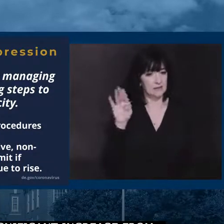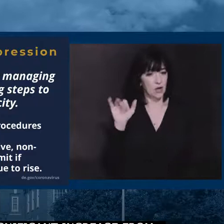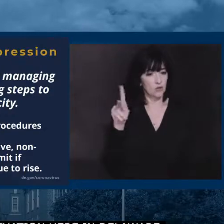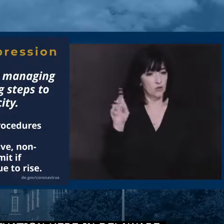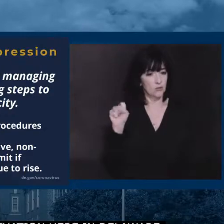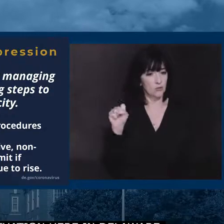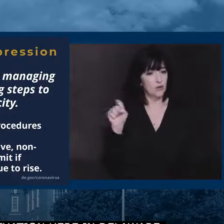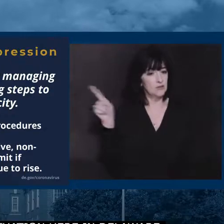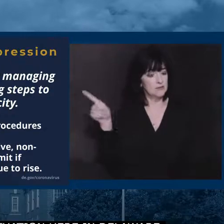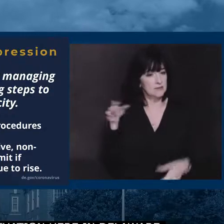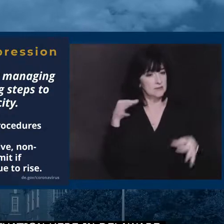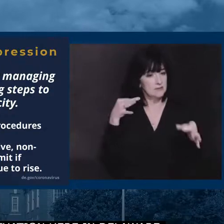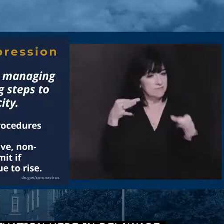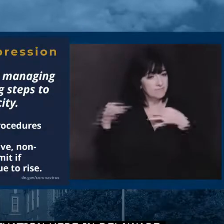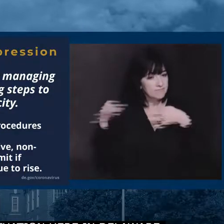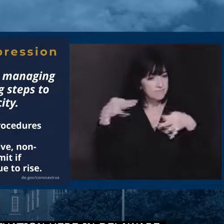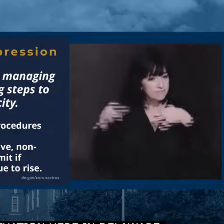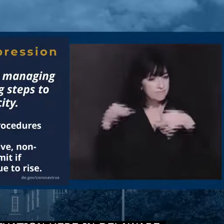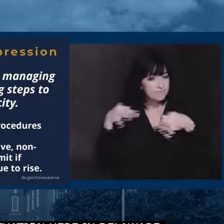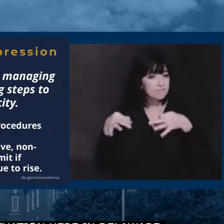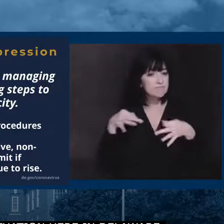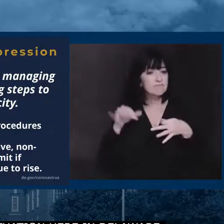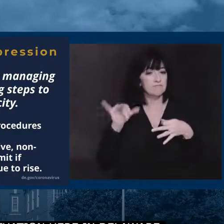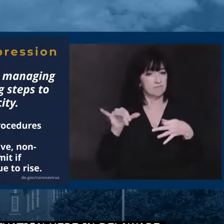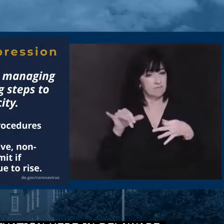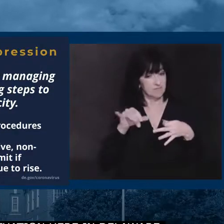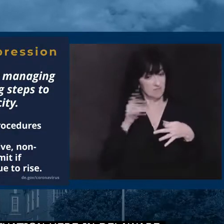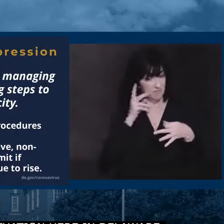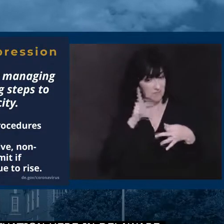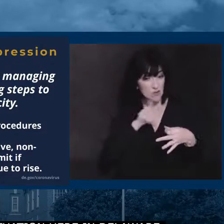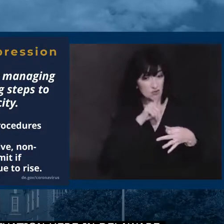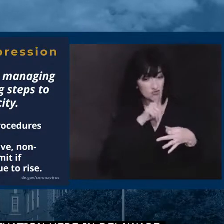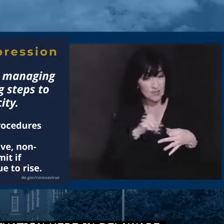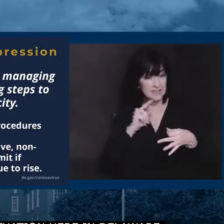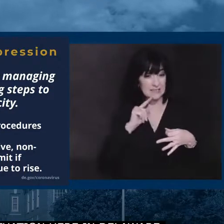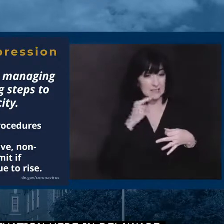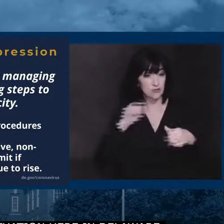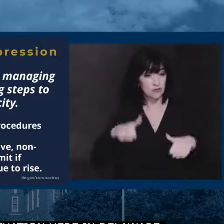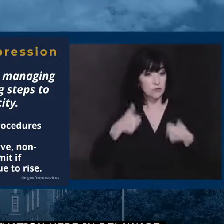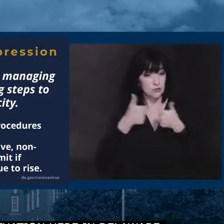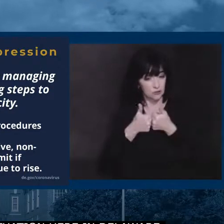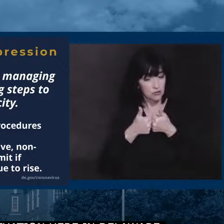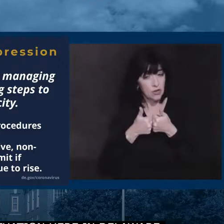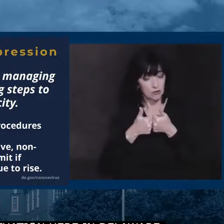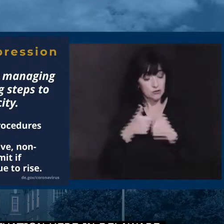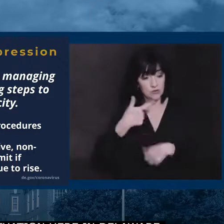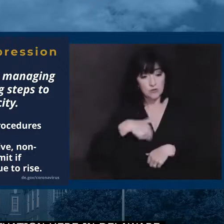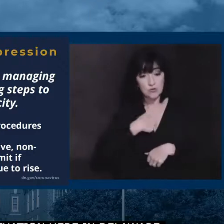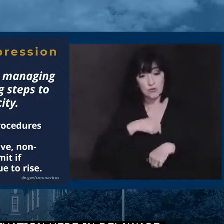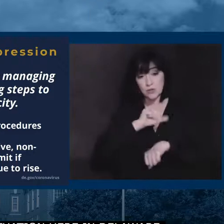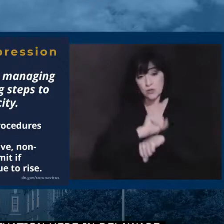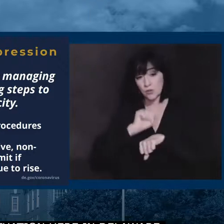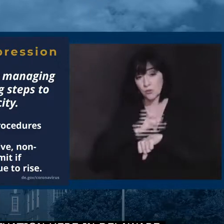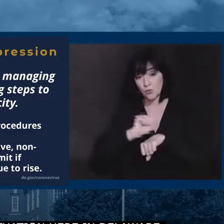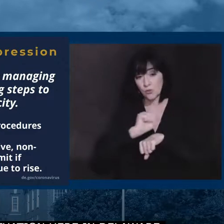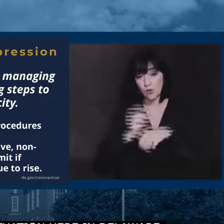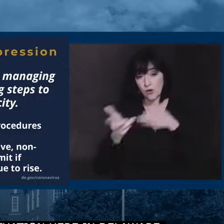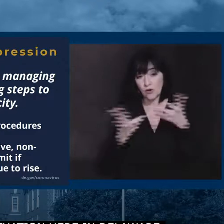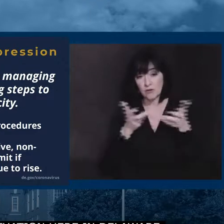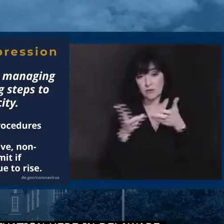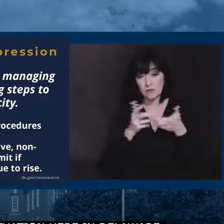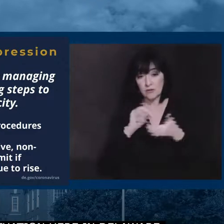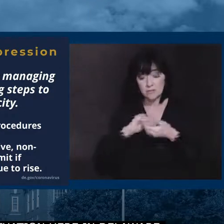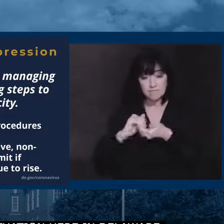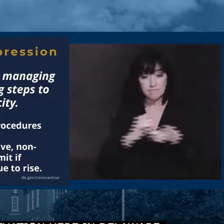illustrate the challenge that we have, which is to work with our hospitals. And we talk to hospital administrators and operational